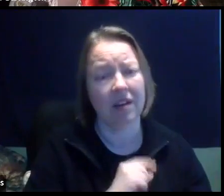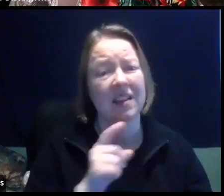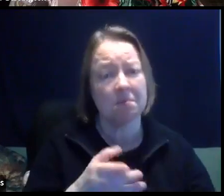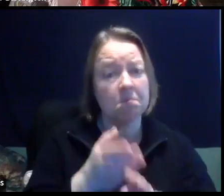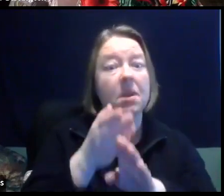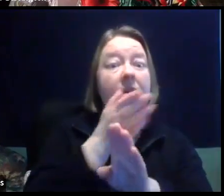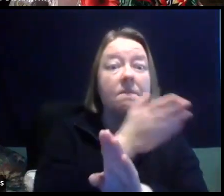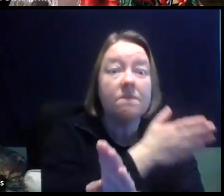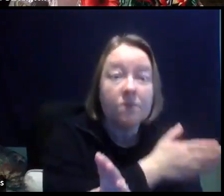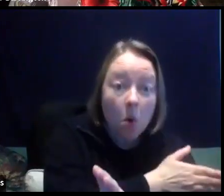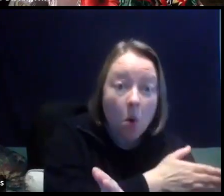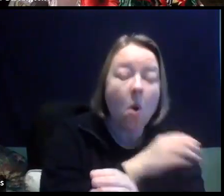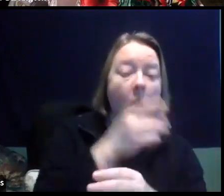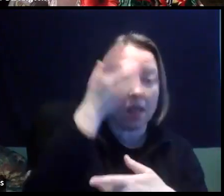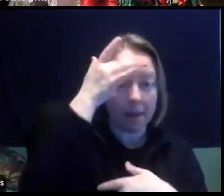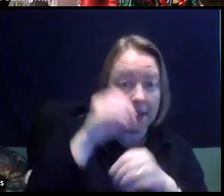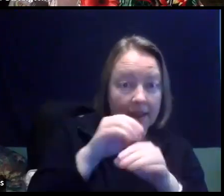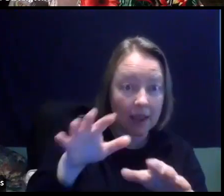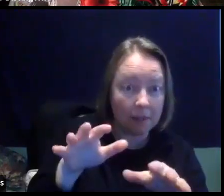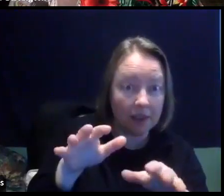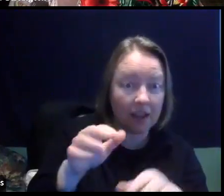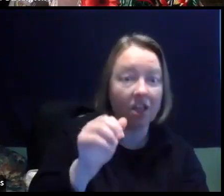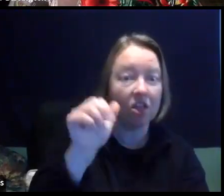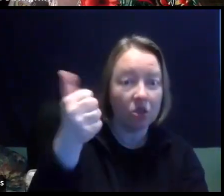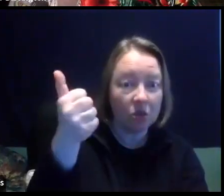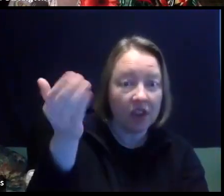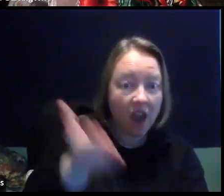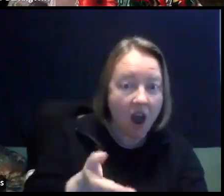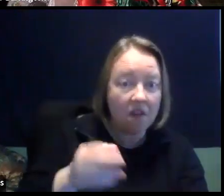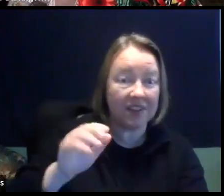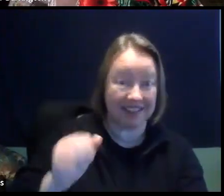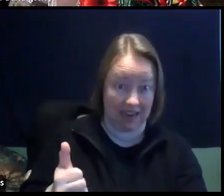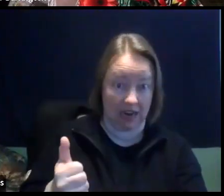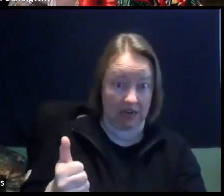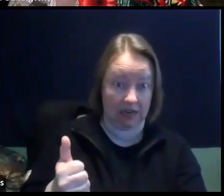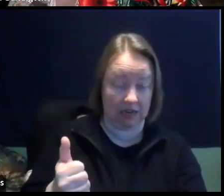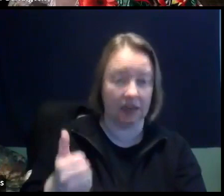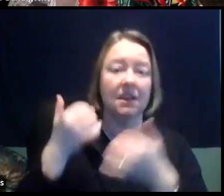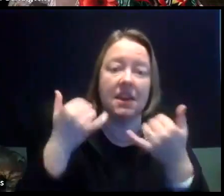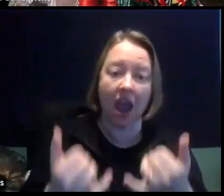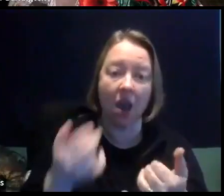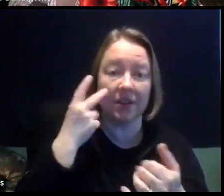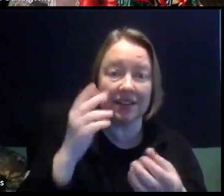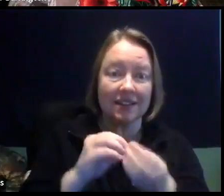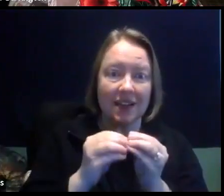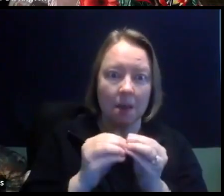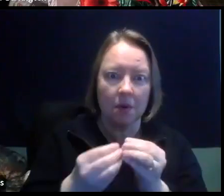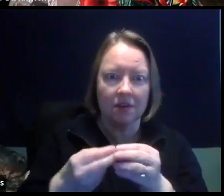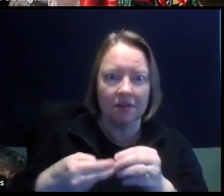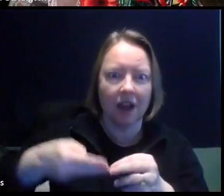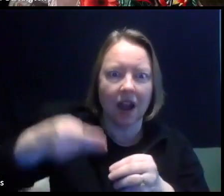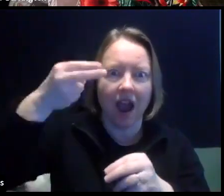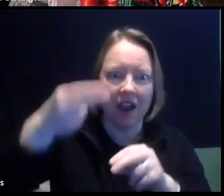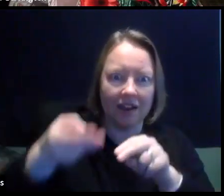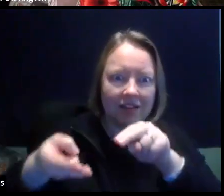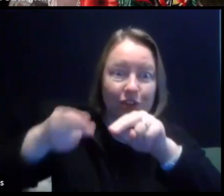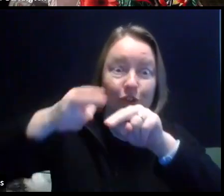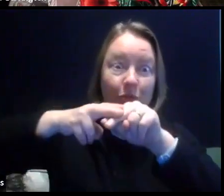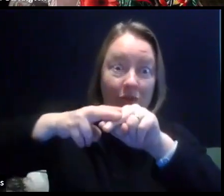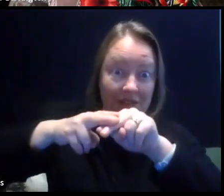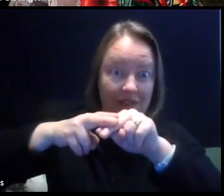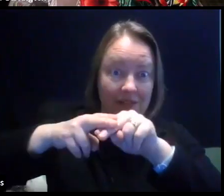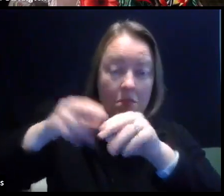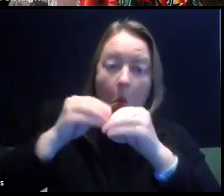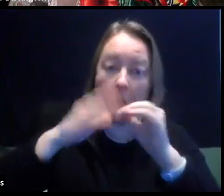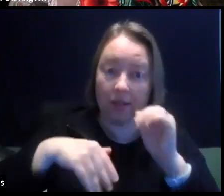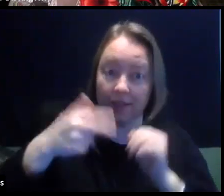pandemic, 3 in 10. And now we're seeing those numbers increase. And when you